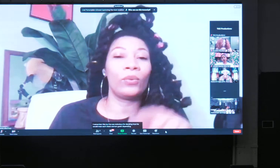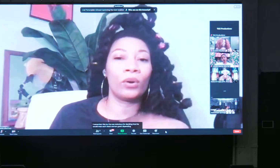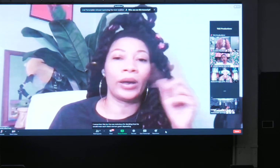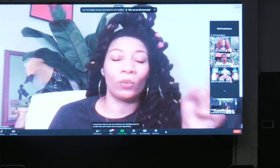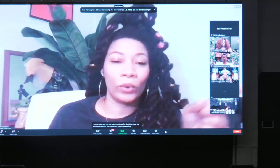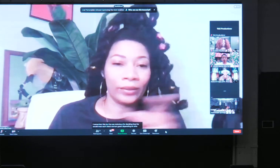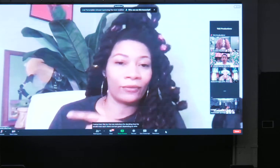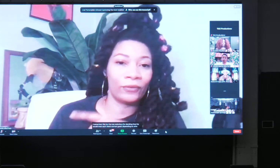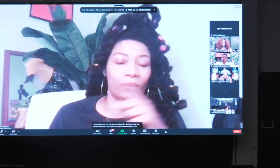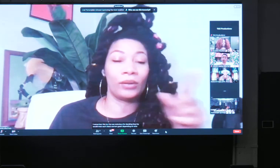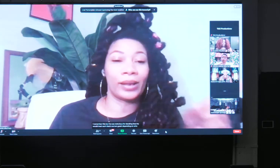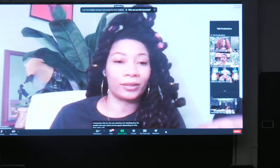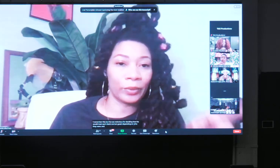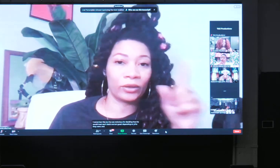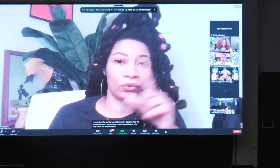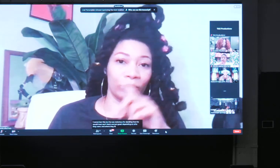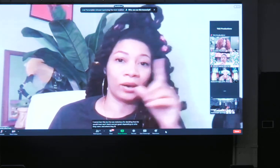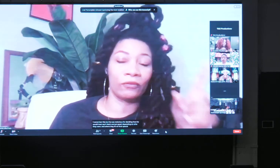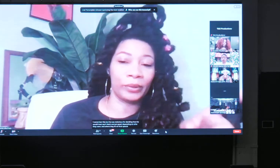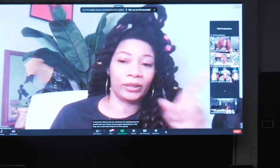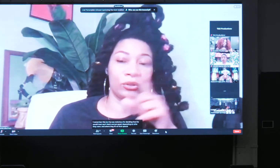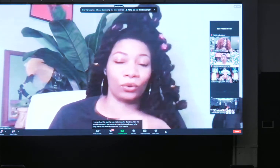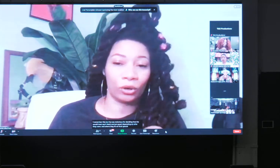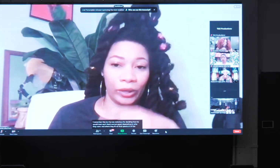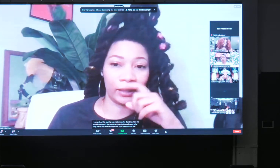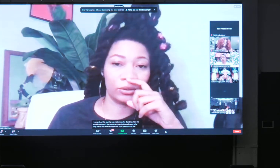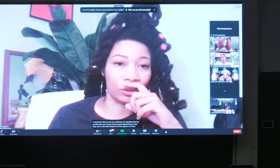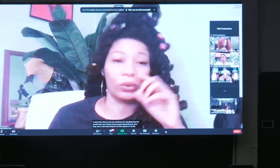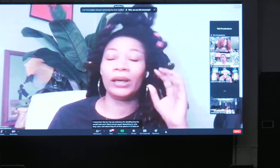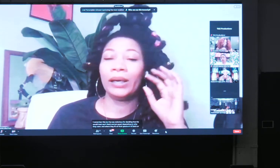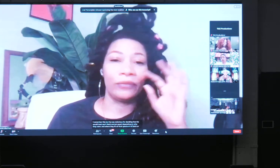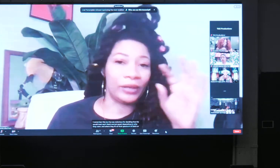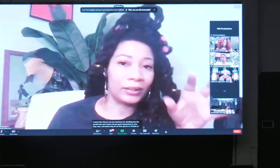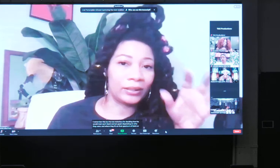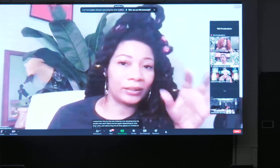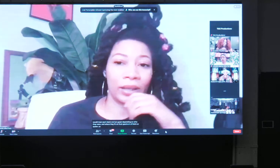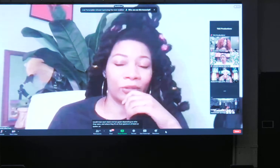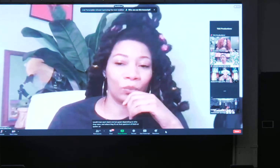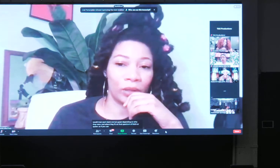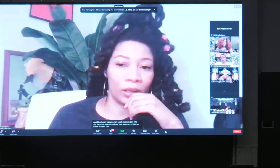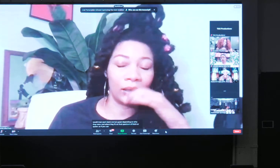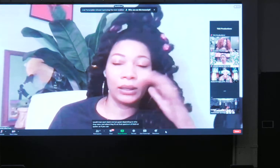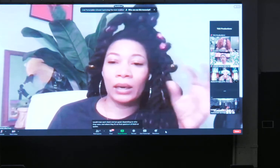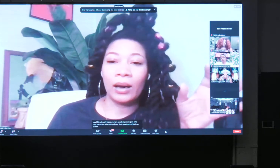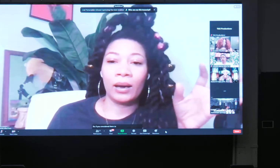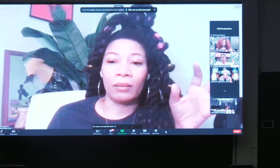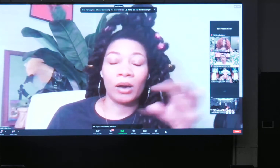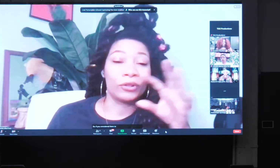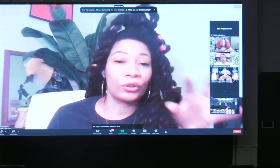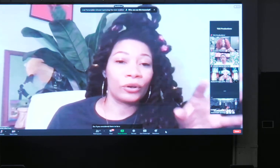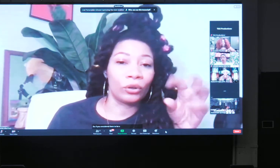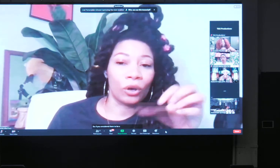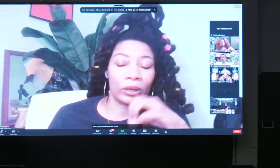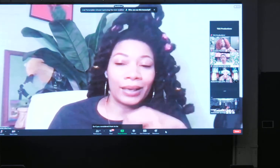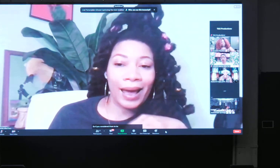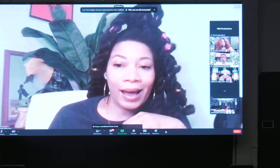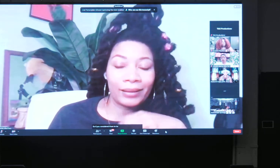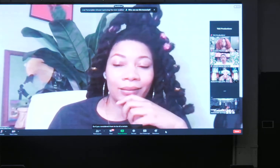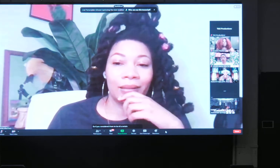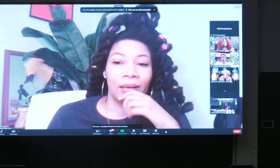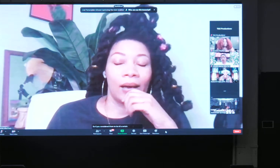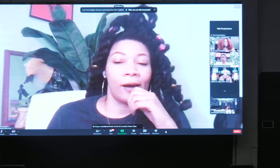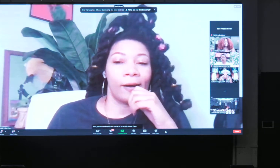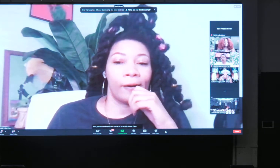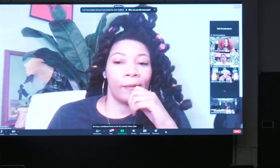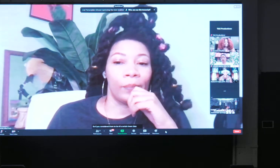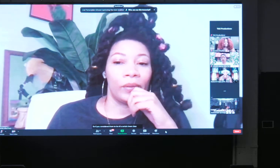who they were and where they fit on that spectrum of bitch or queen. So if he considered them to be of a certain lower